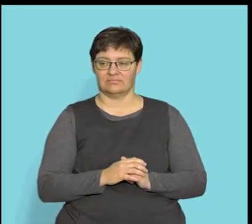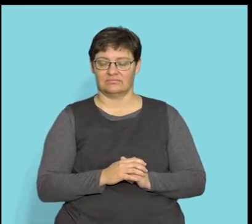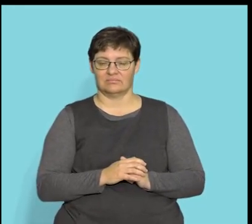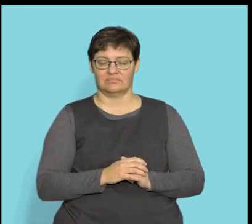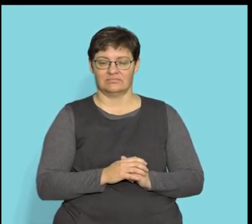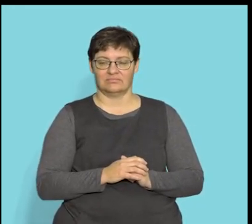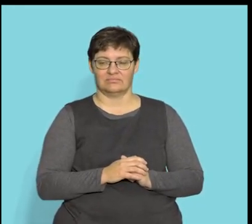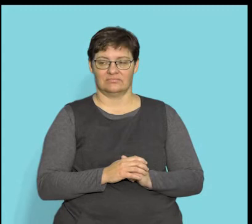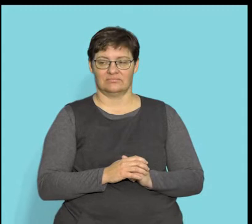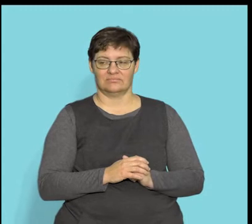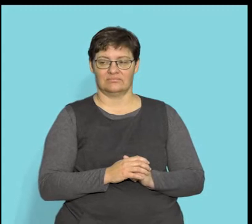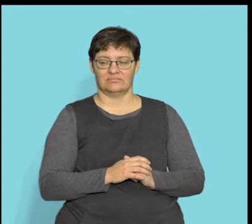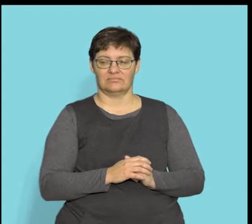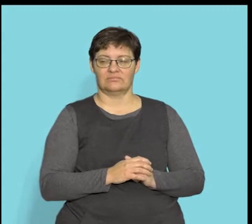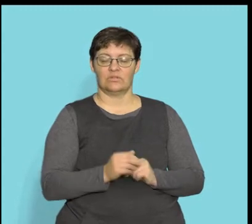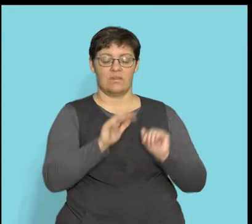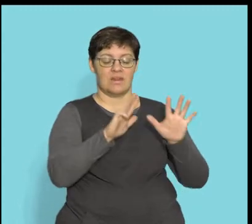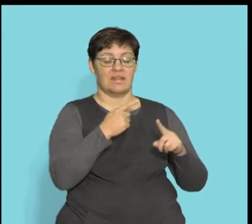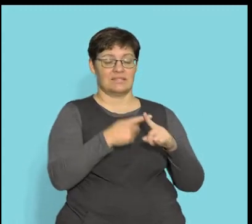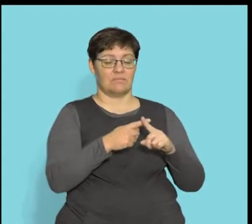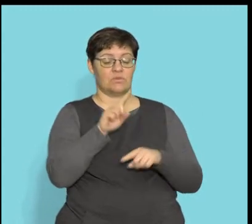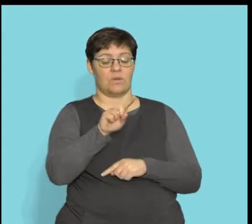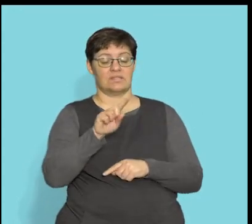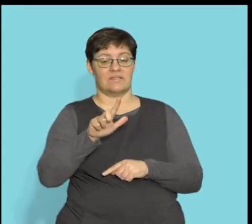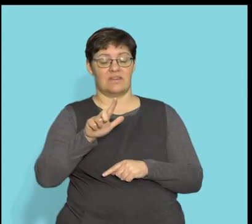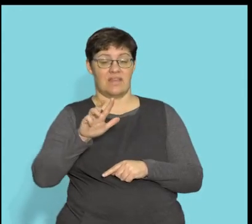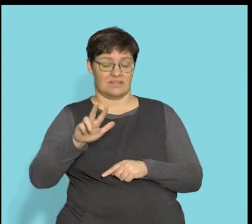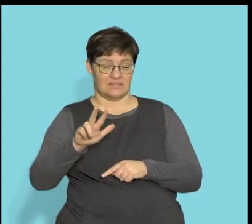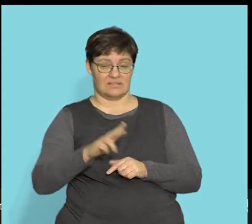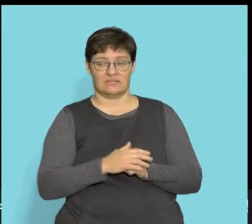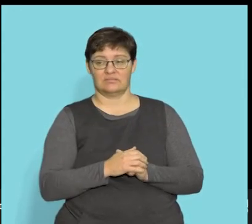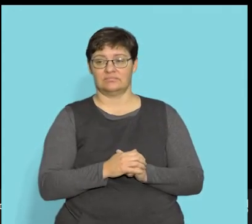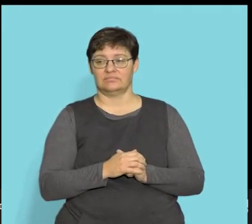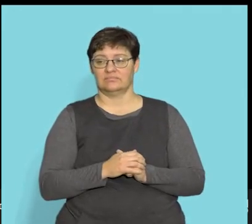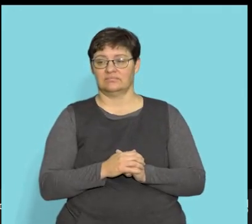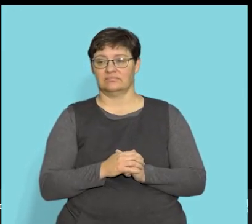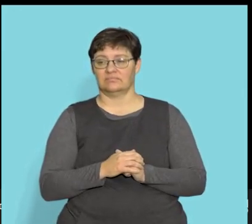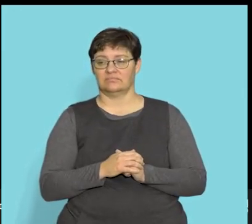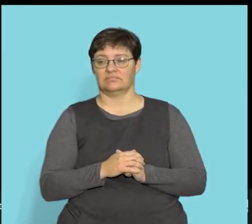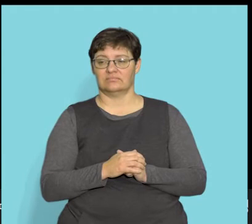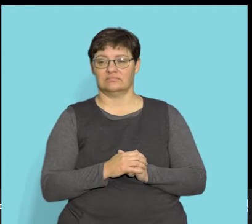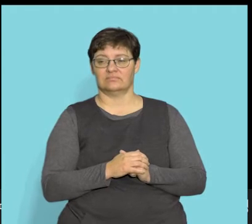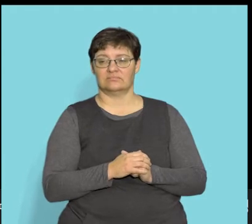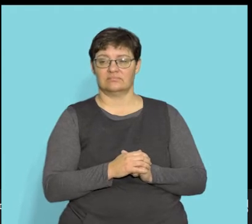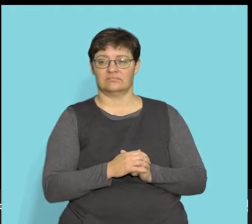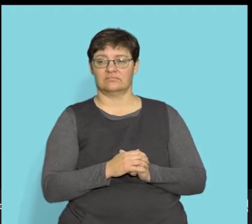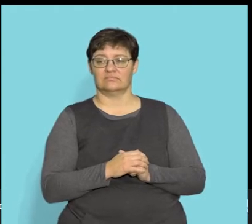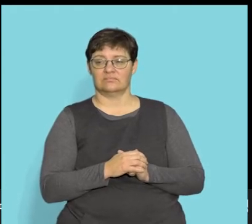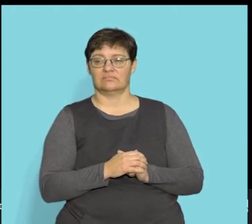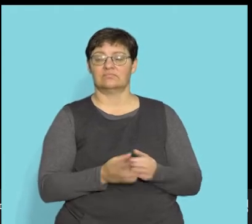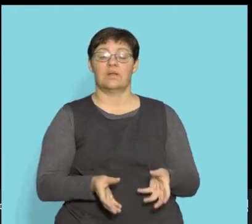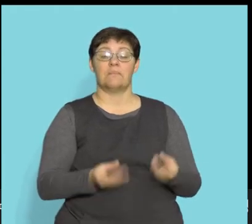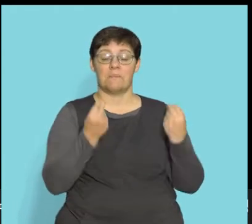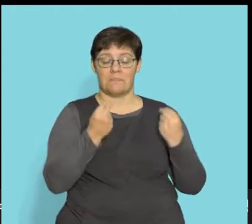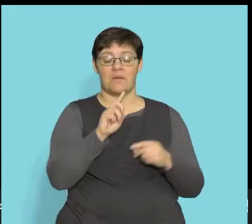178. So I'm going to have 9 times 178 in order to